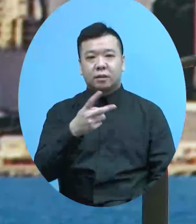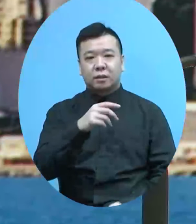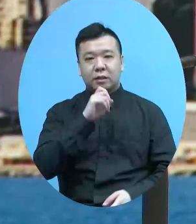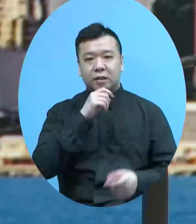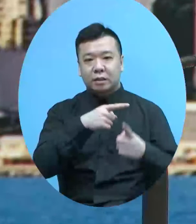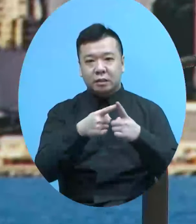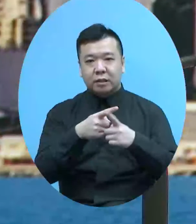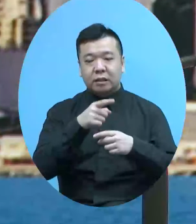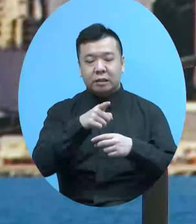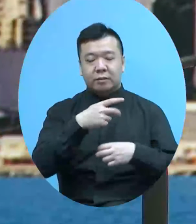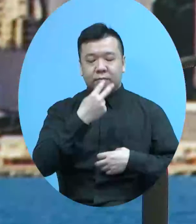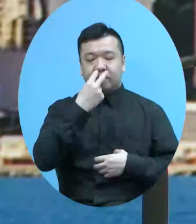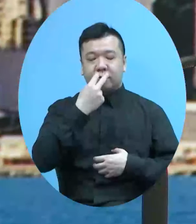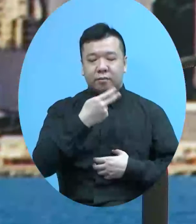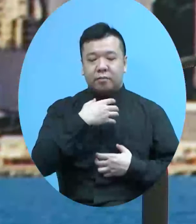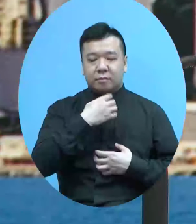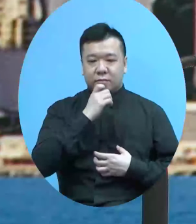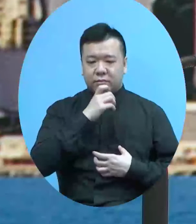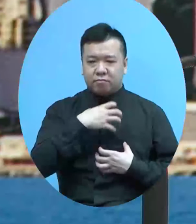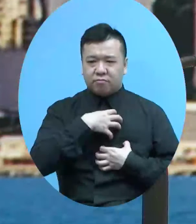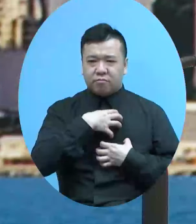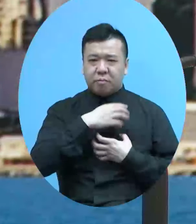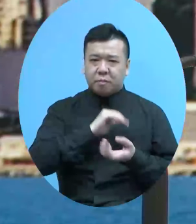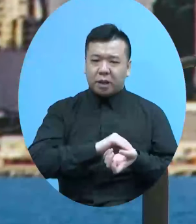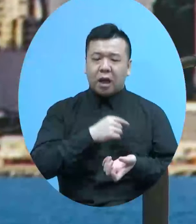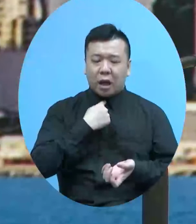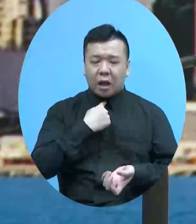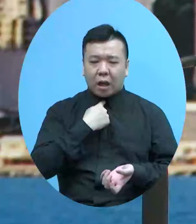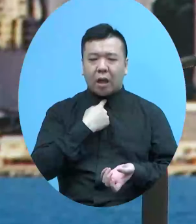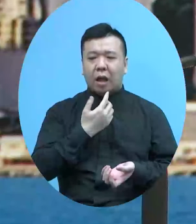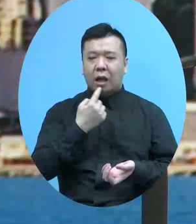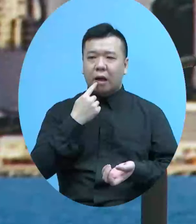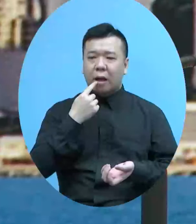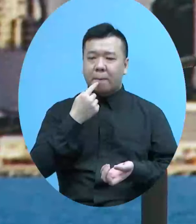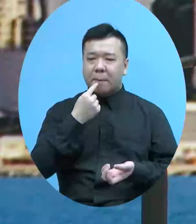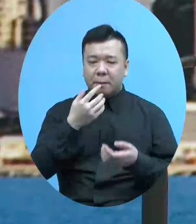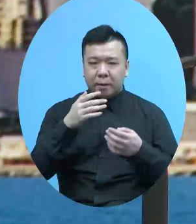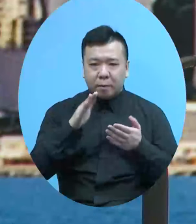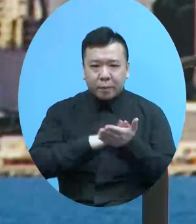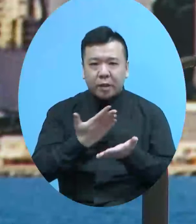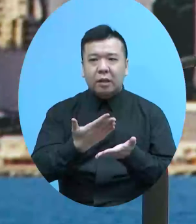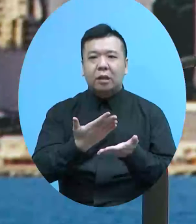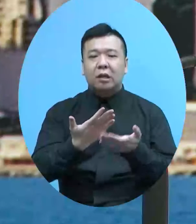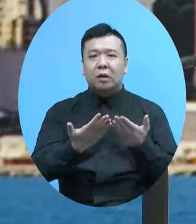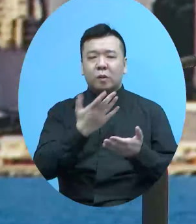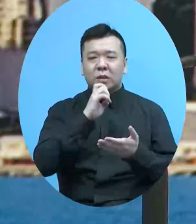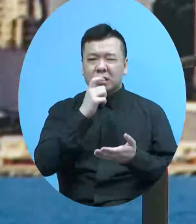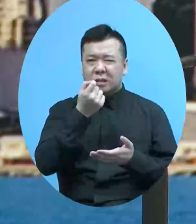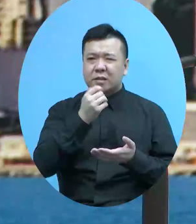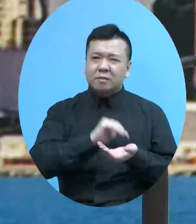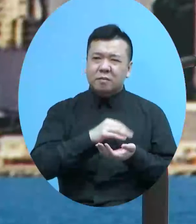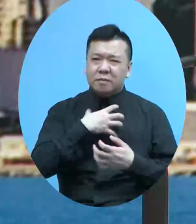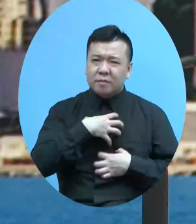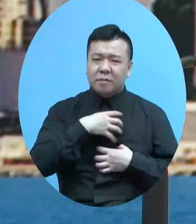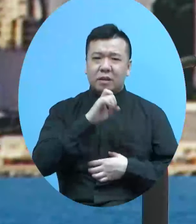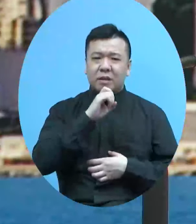or loss of smell or any weak symptoms that may be suspiciousplease go to see your doctor as soon as